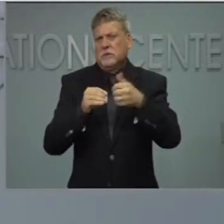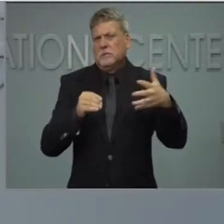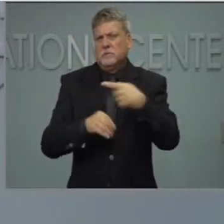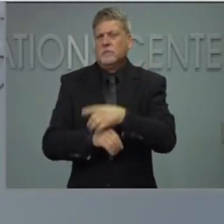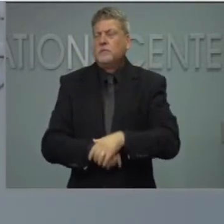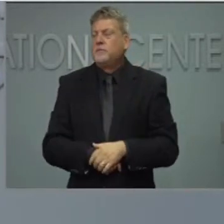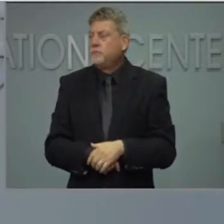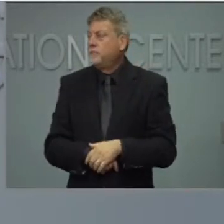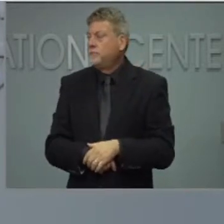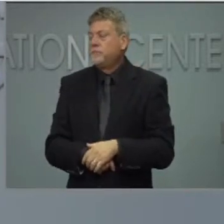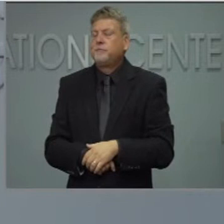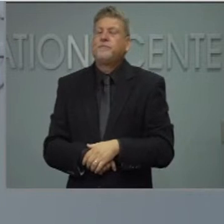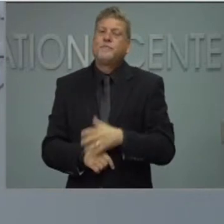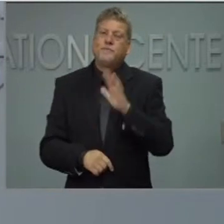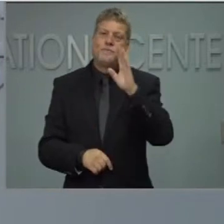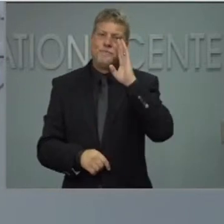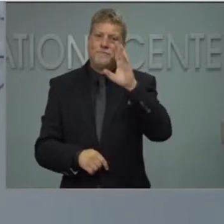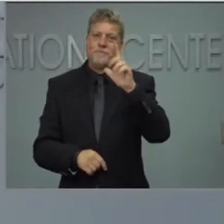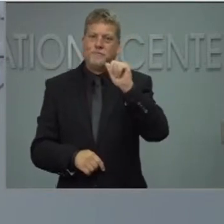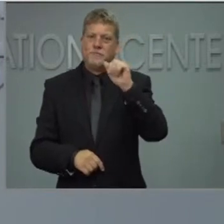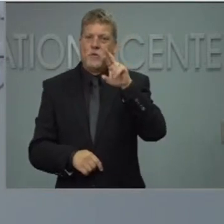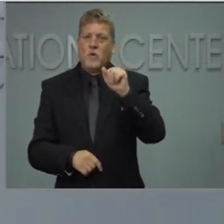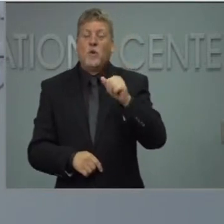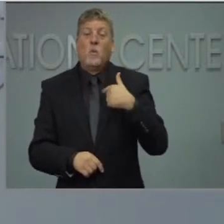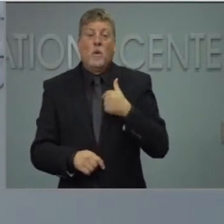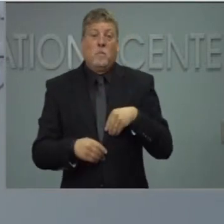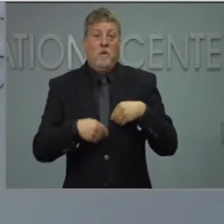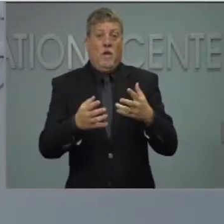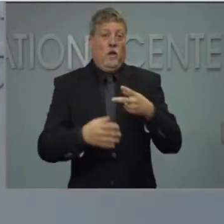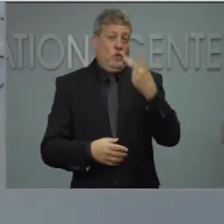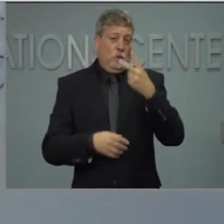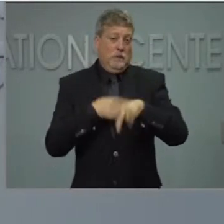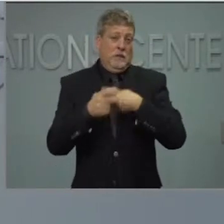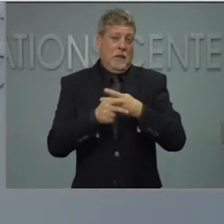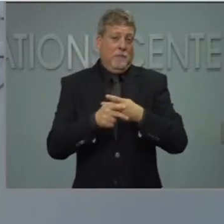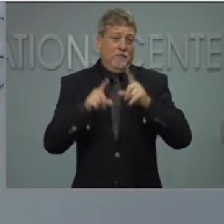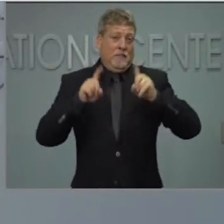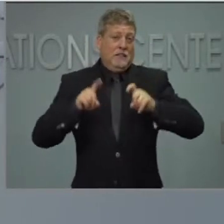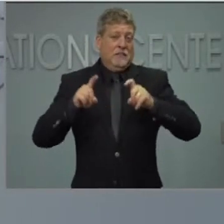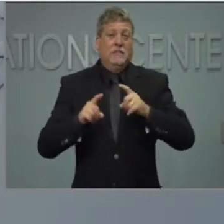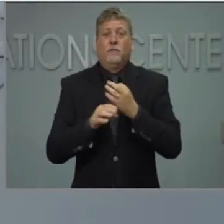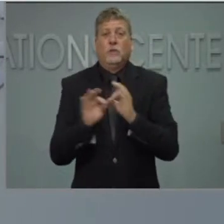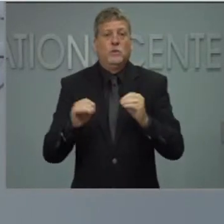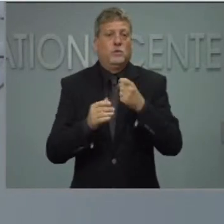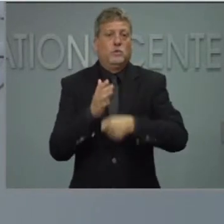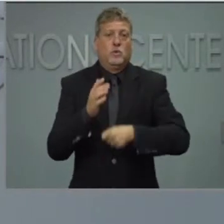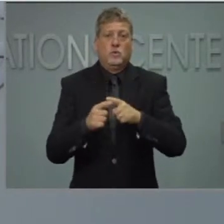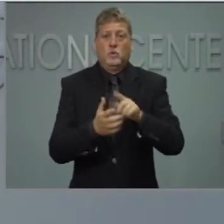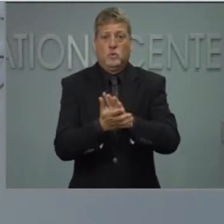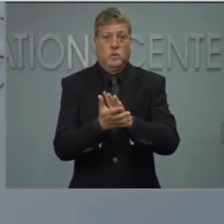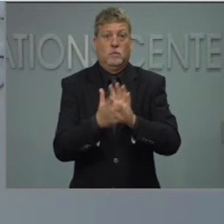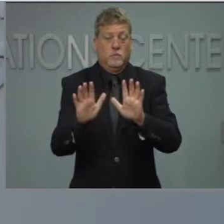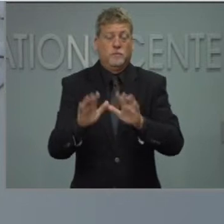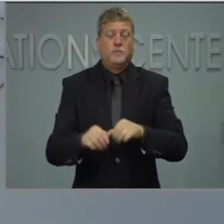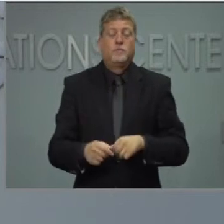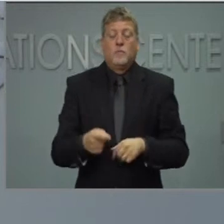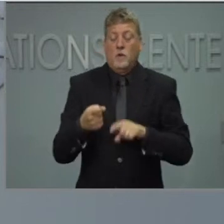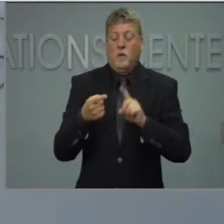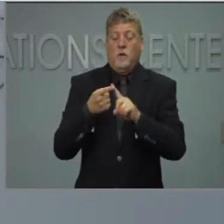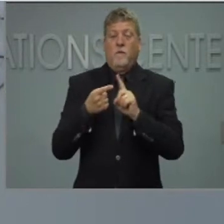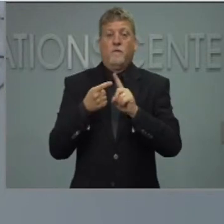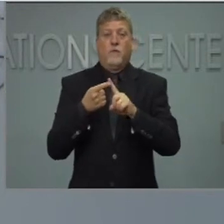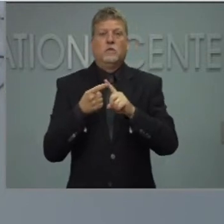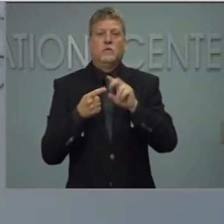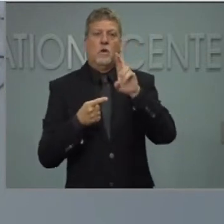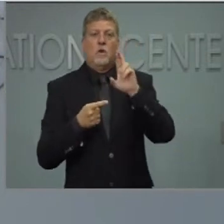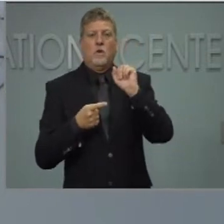Hi, Laura. There's two forms of testing that we're offering completely free to our school districts. One is making sure they have access to